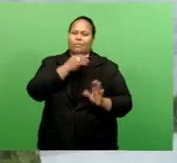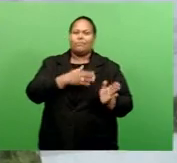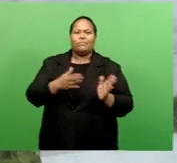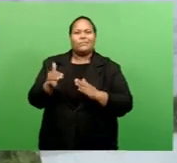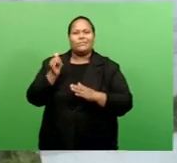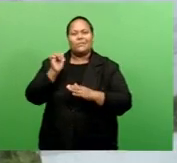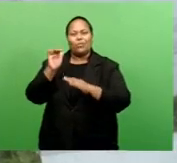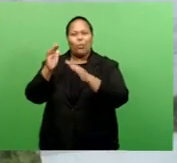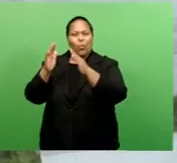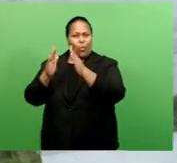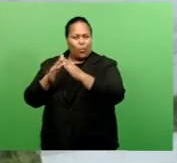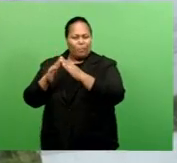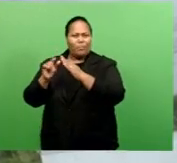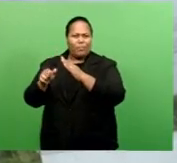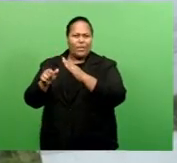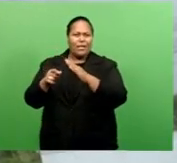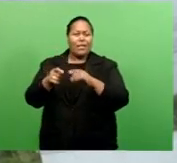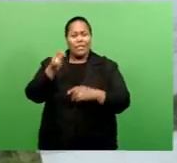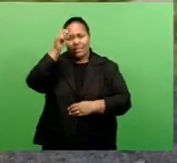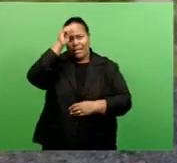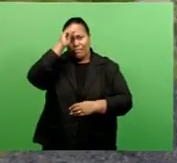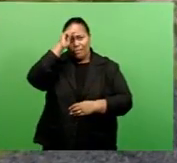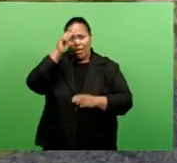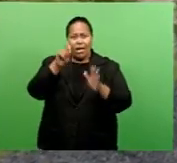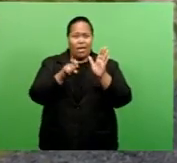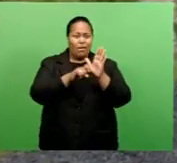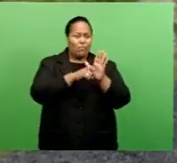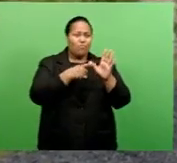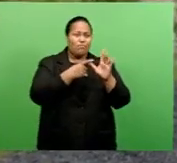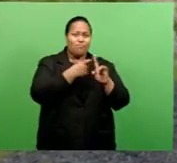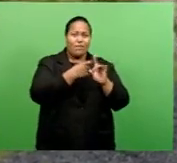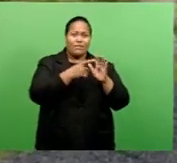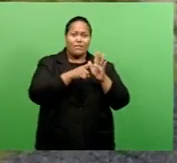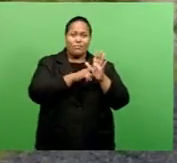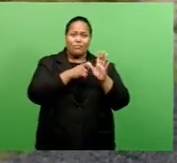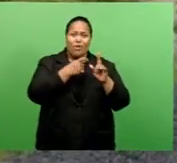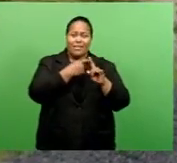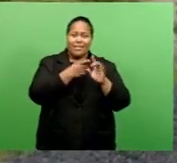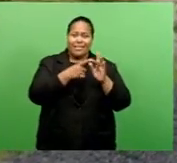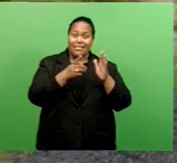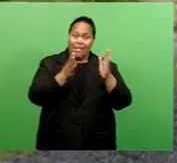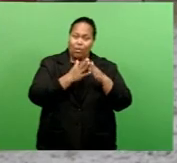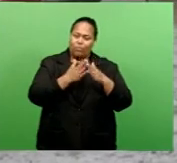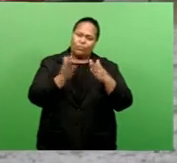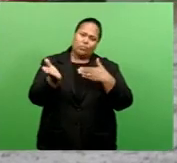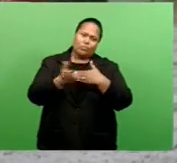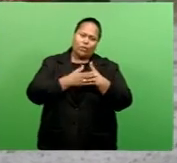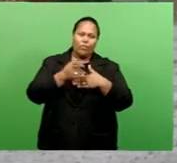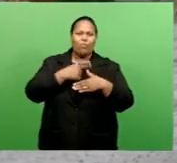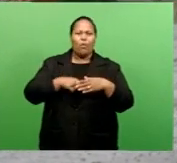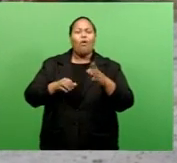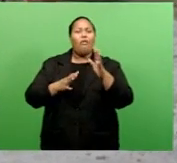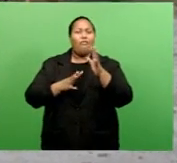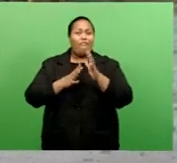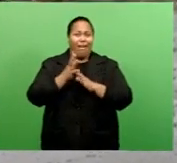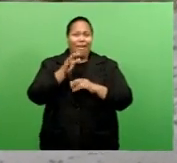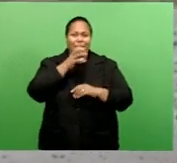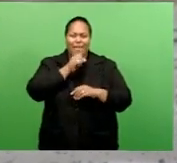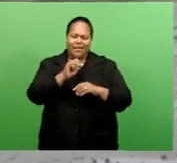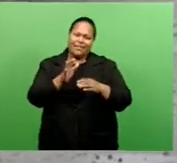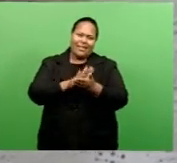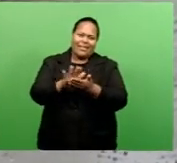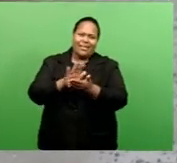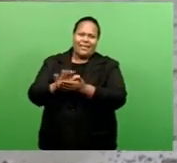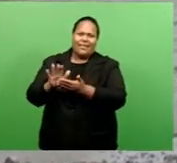and Rekereke town are still closed as firefighters are trying to clean the area. Power and communication lines have also